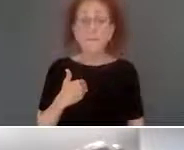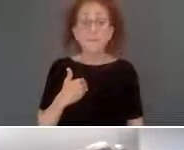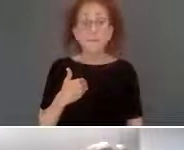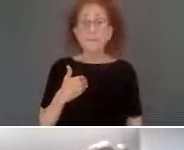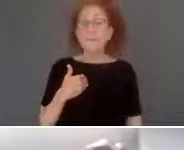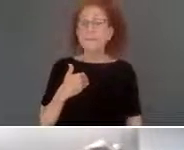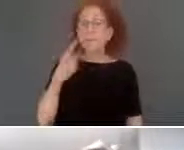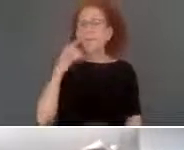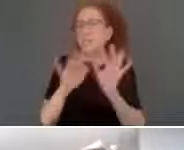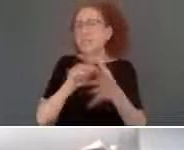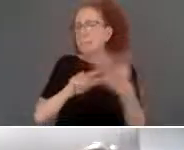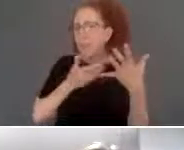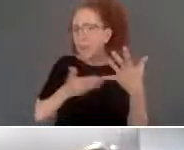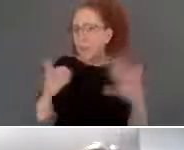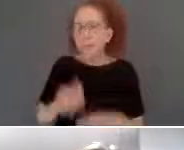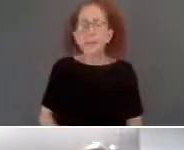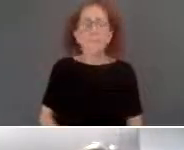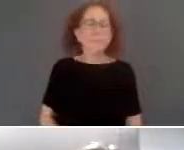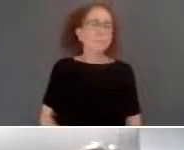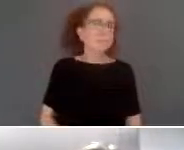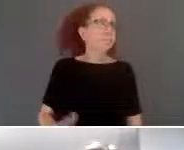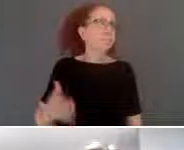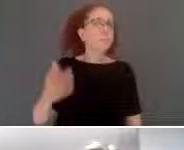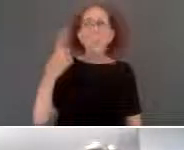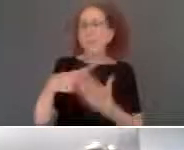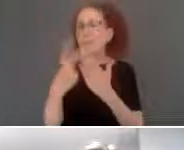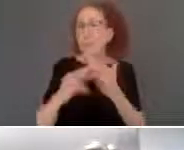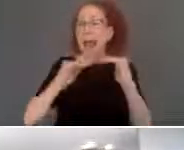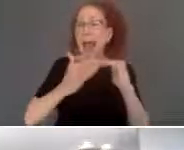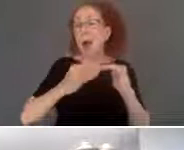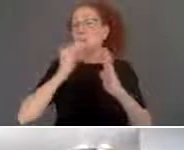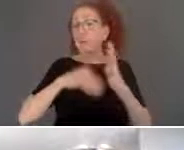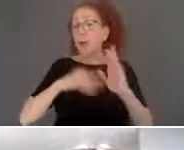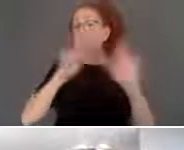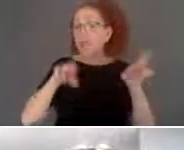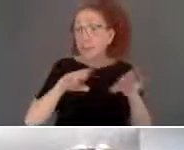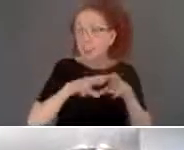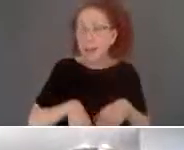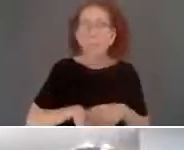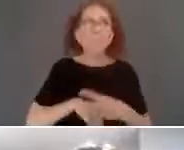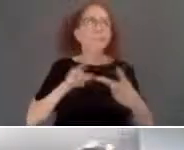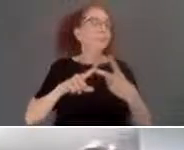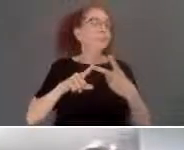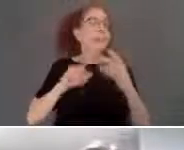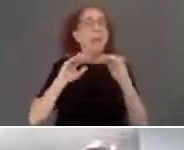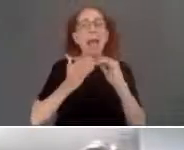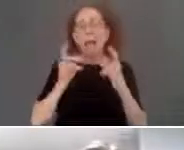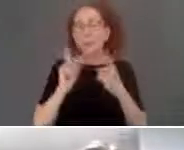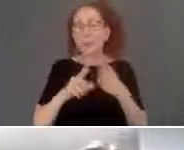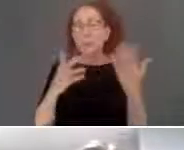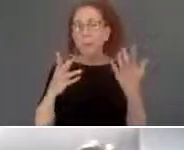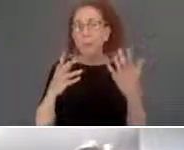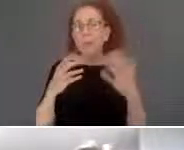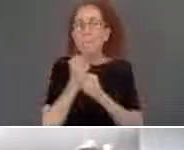basic things. One programming is how to write a resume. Another one is how to create